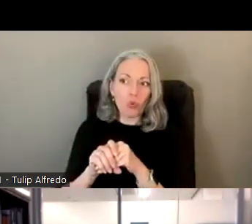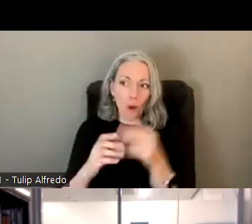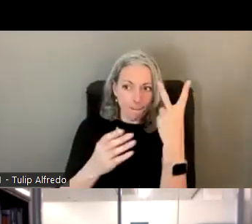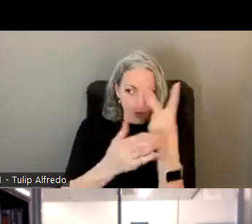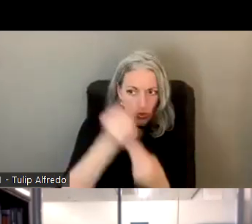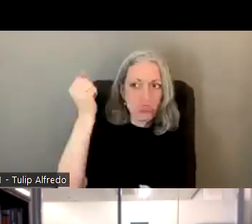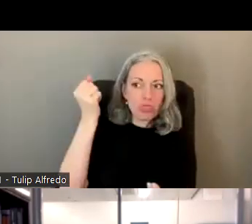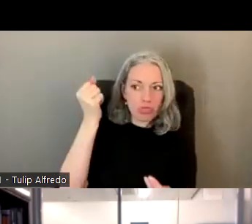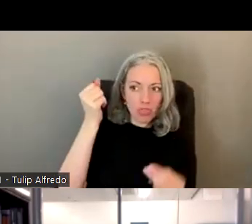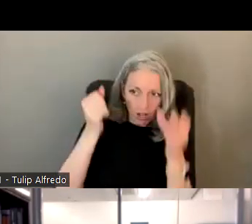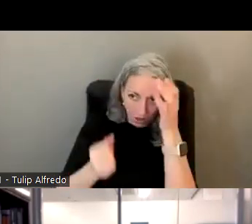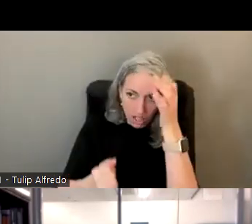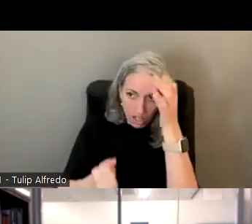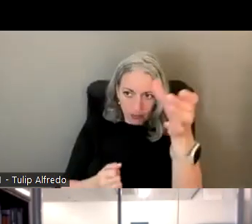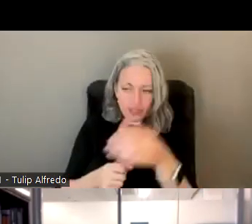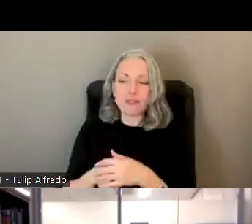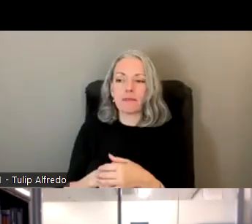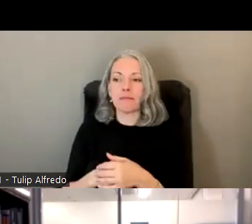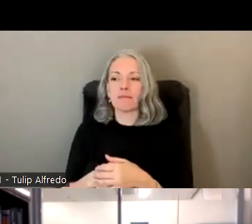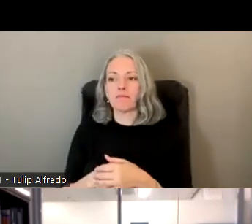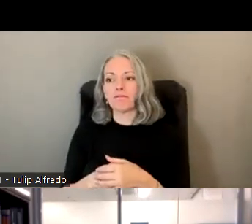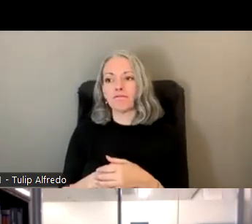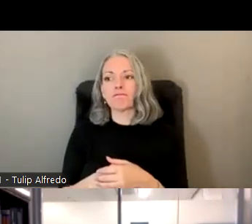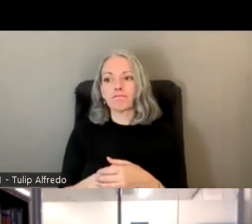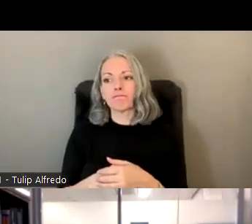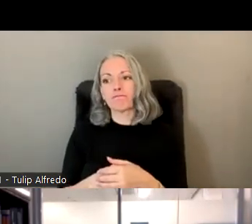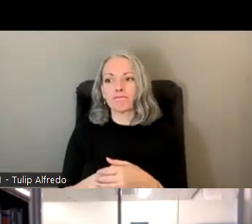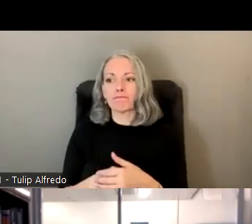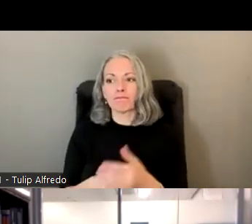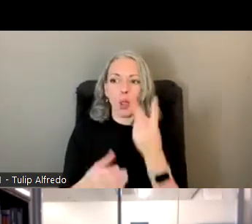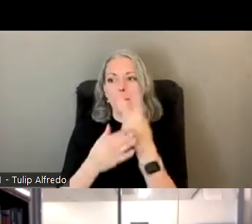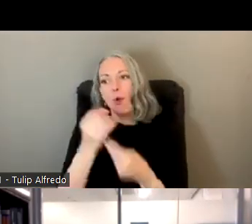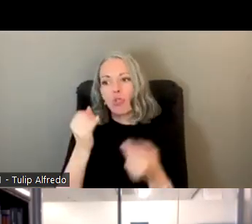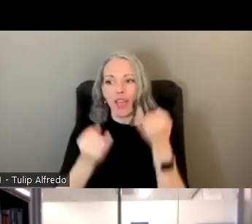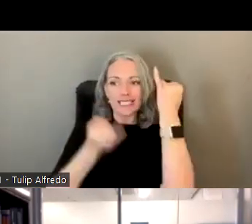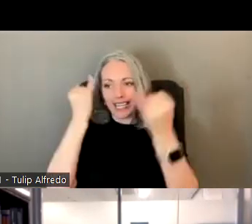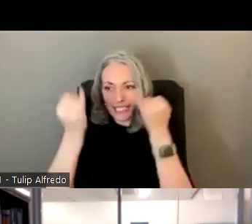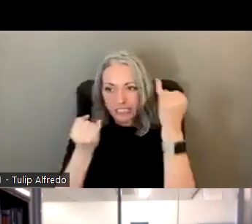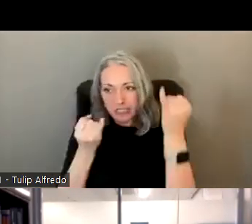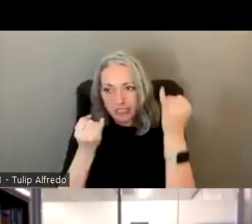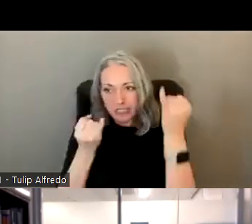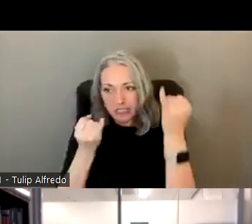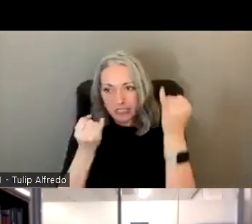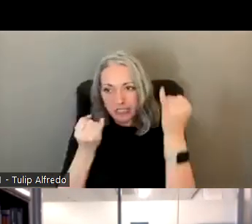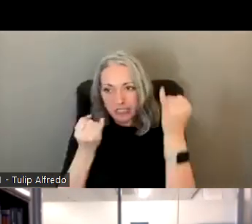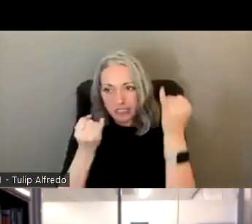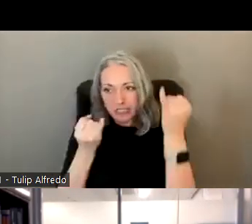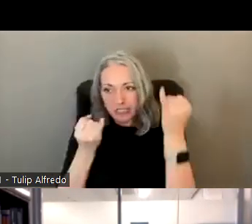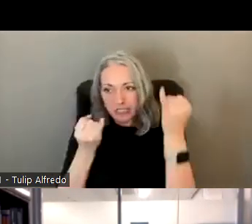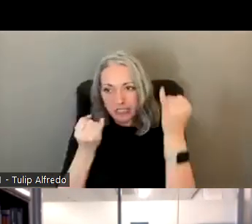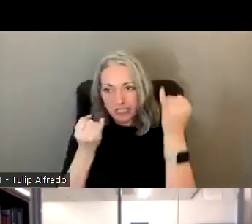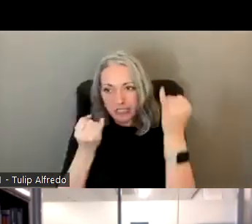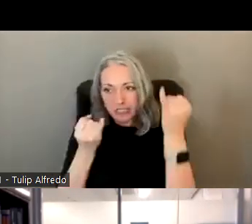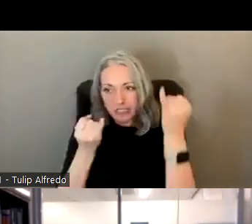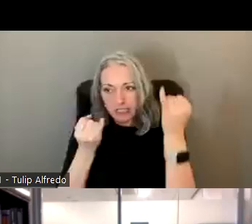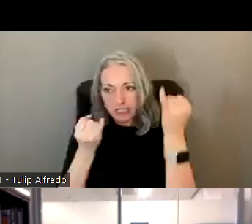these constructs and both, both sets of ideas, because they're both important. Yeah, so I